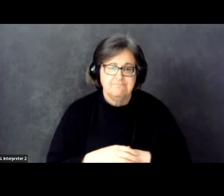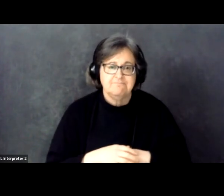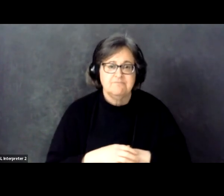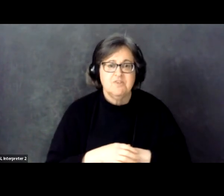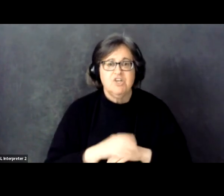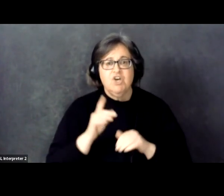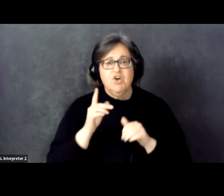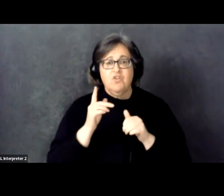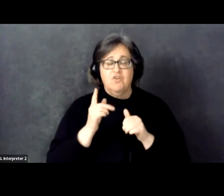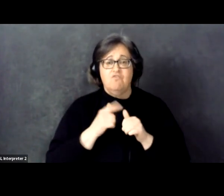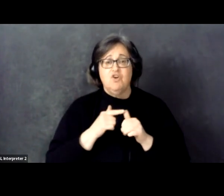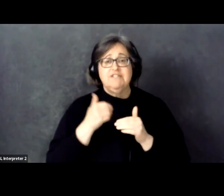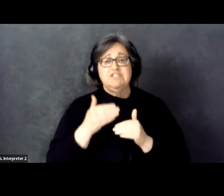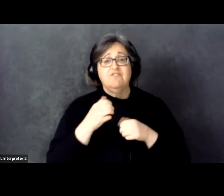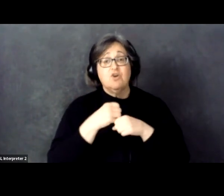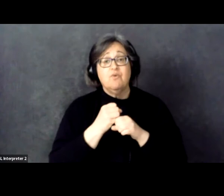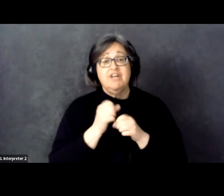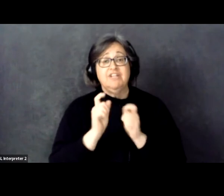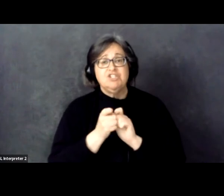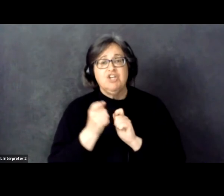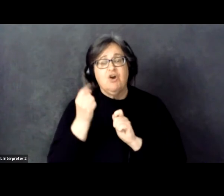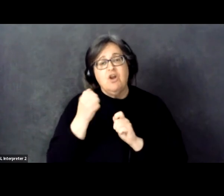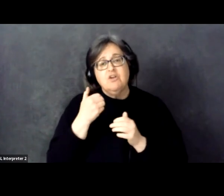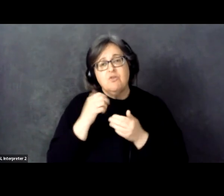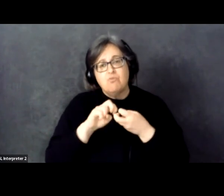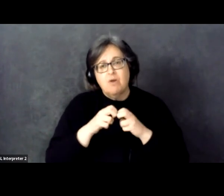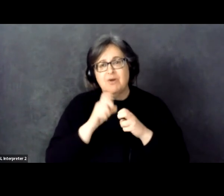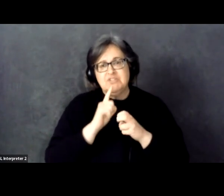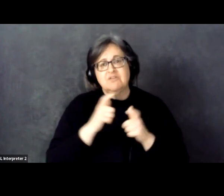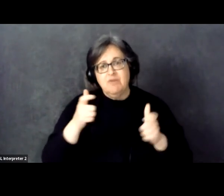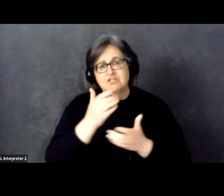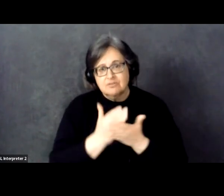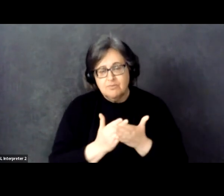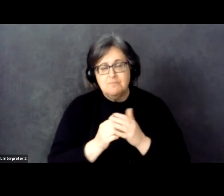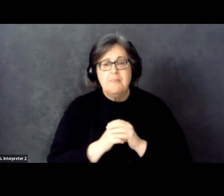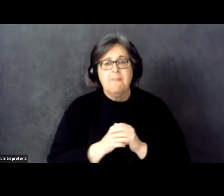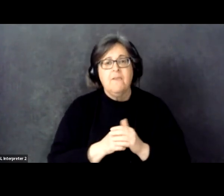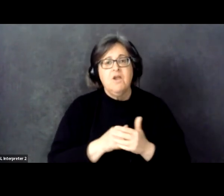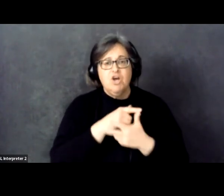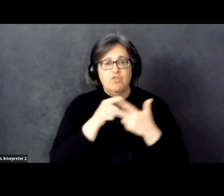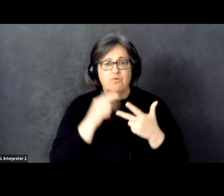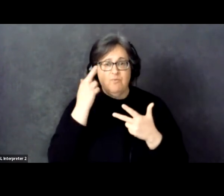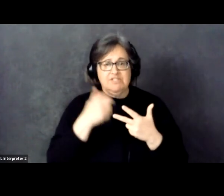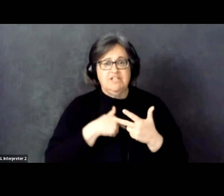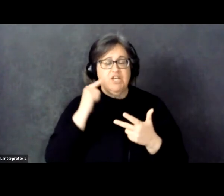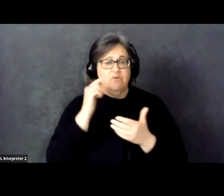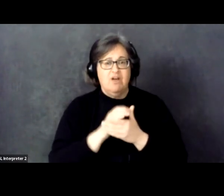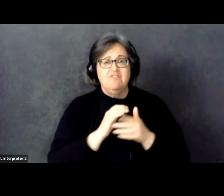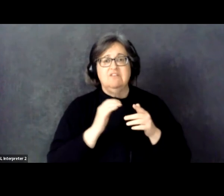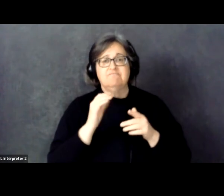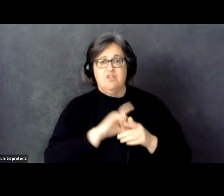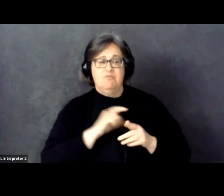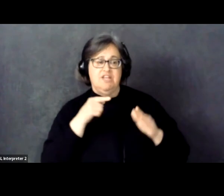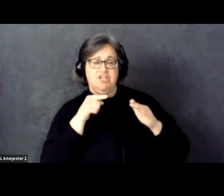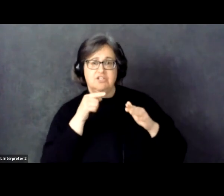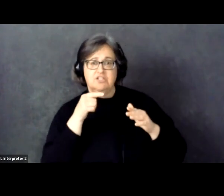In the first step to creating change, understanding the problem is a major component. Three major reasons why I believe Stefan was shot were